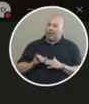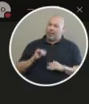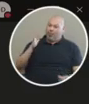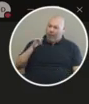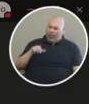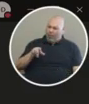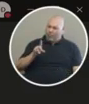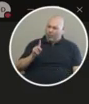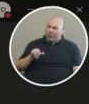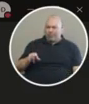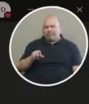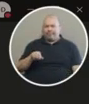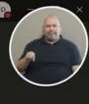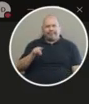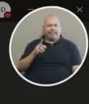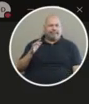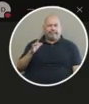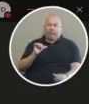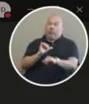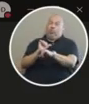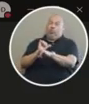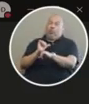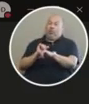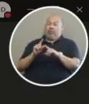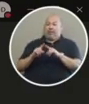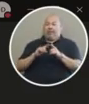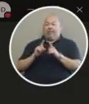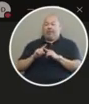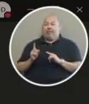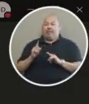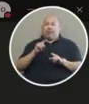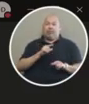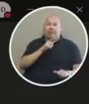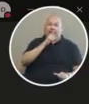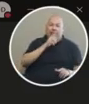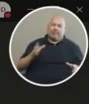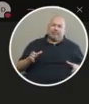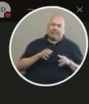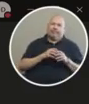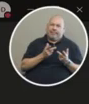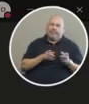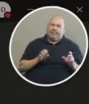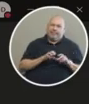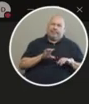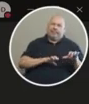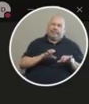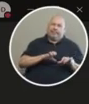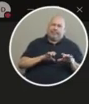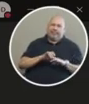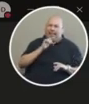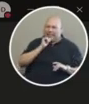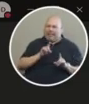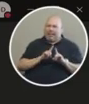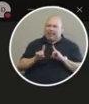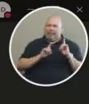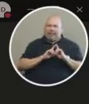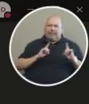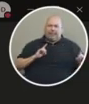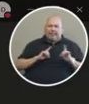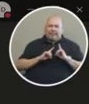Why are those folks out there working, and then when they go to lunch, they're congregating with one another, and that's not social